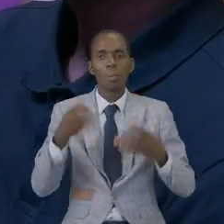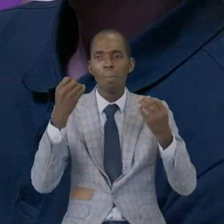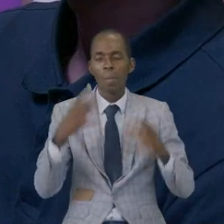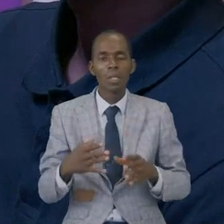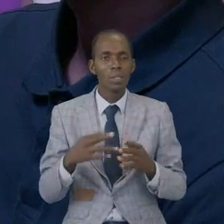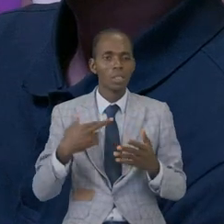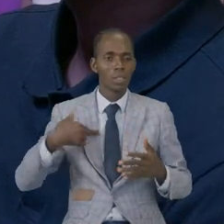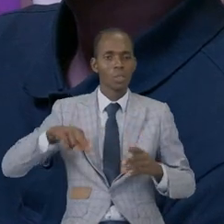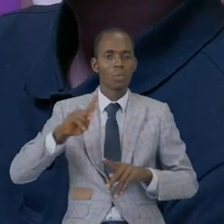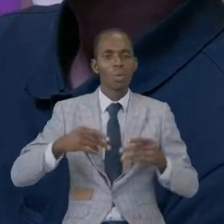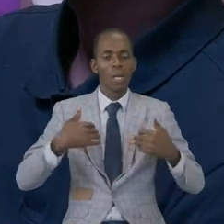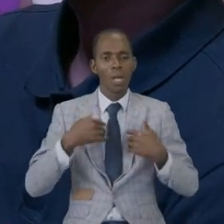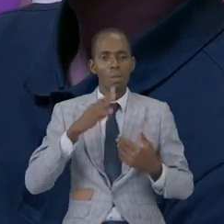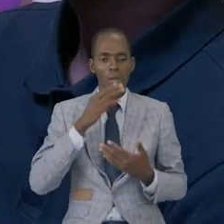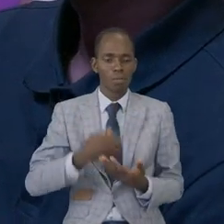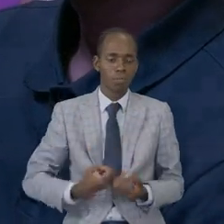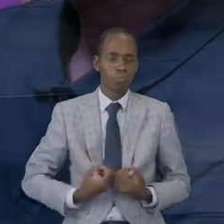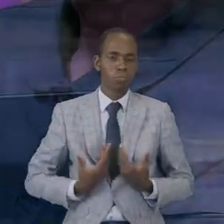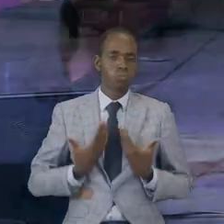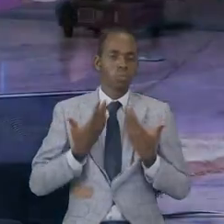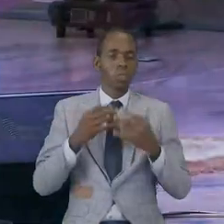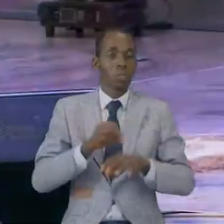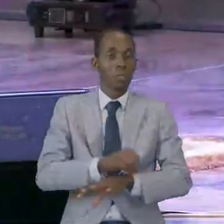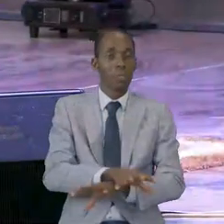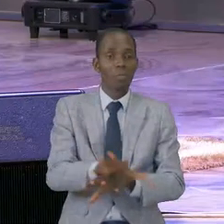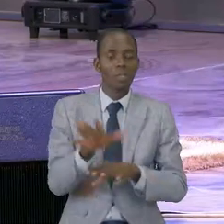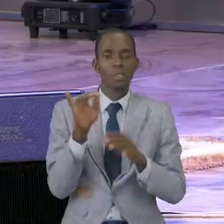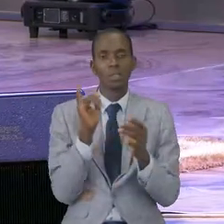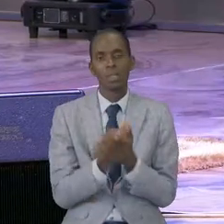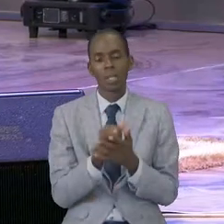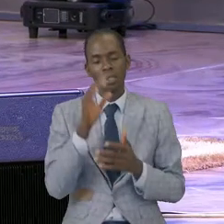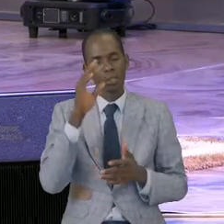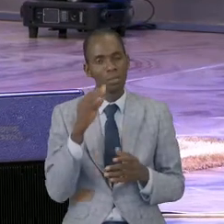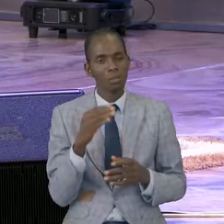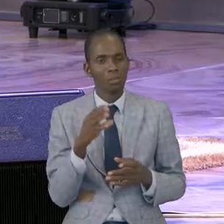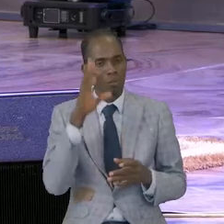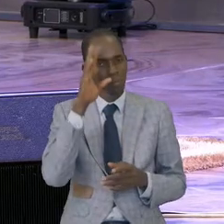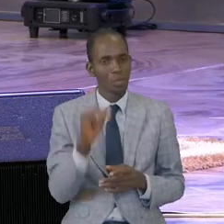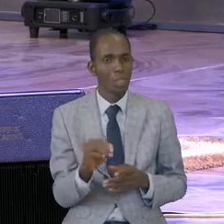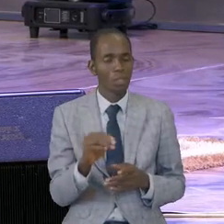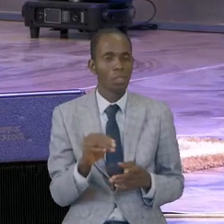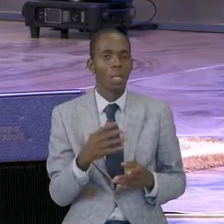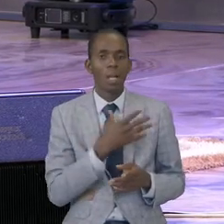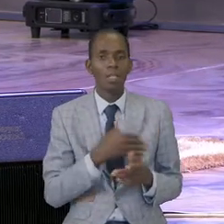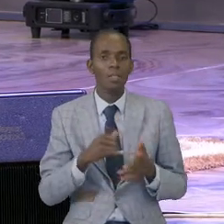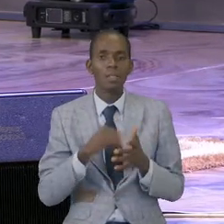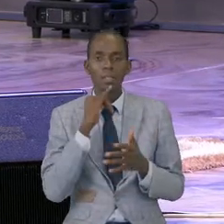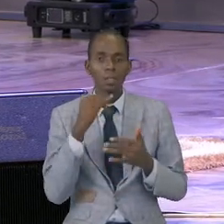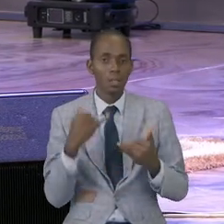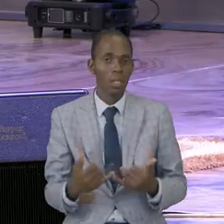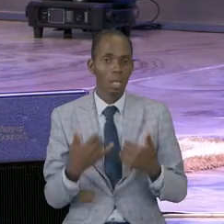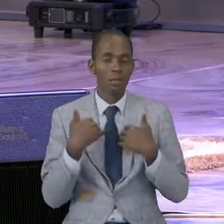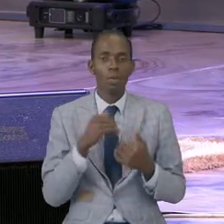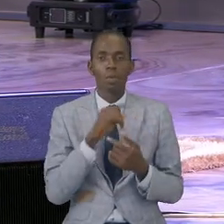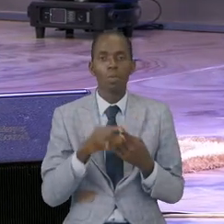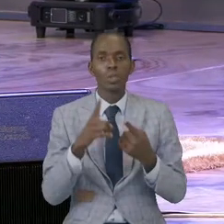mind. And the people who are ignorant to salvation have been walking on that ground. And it is now hardened. Now when you come back,